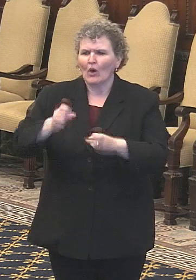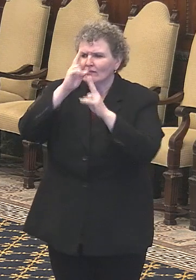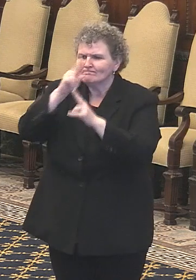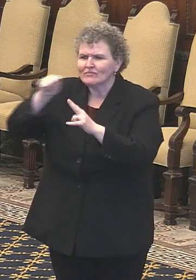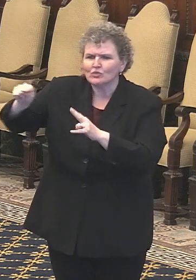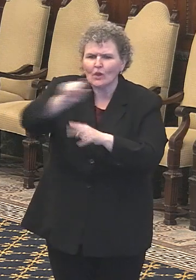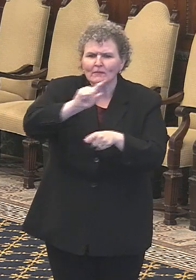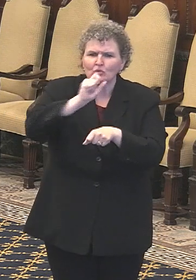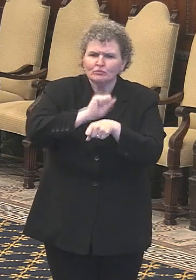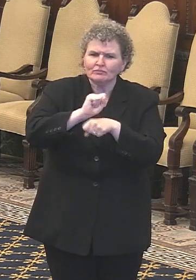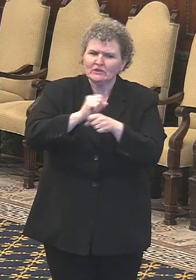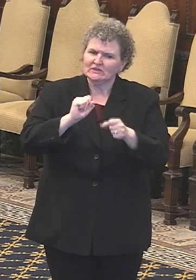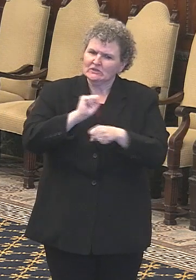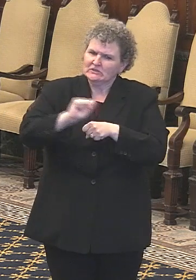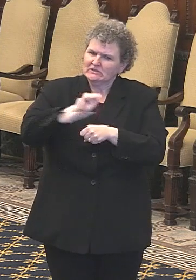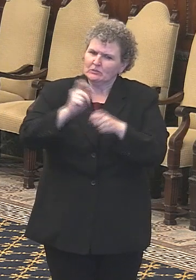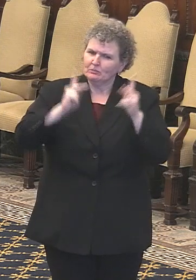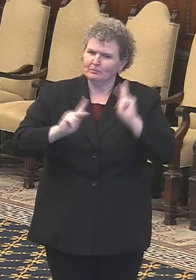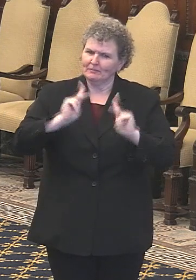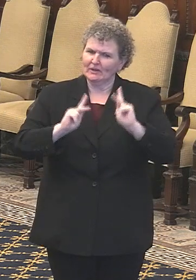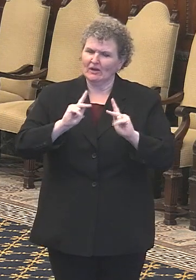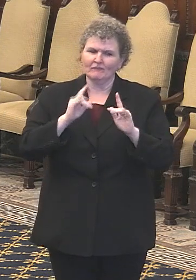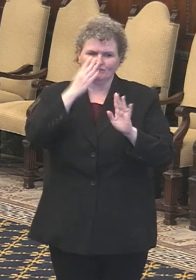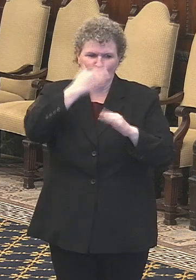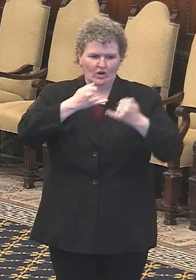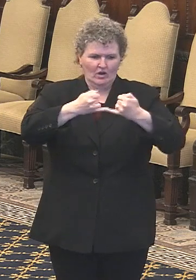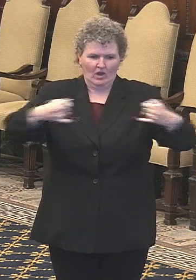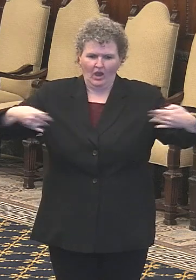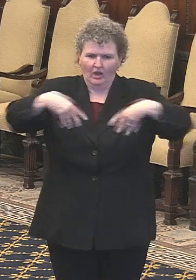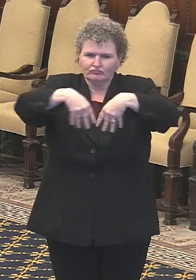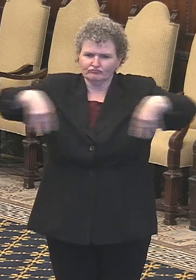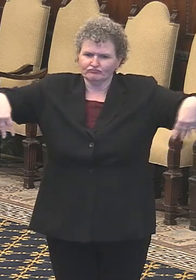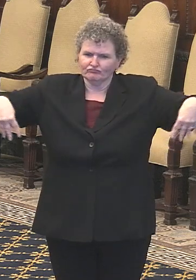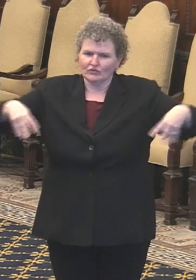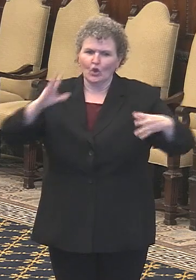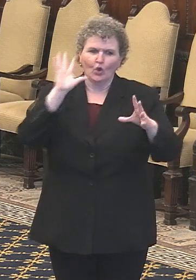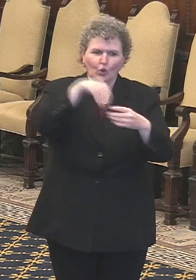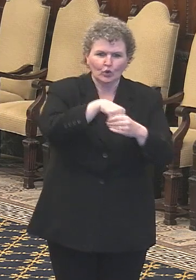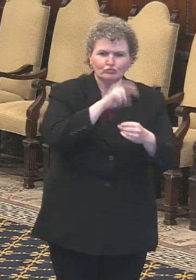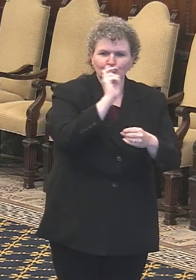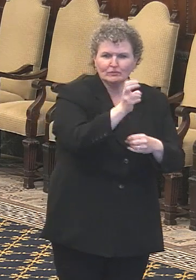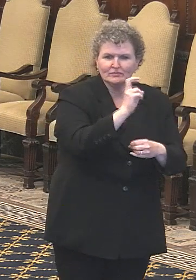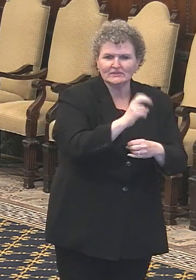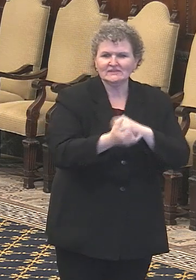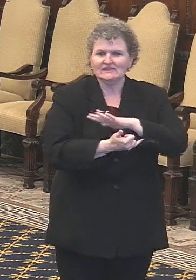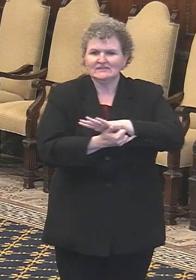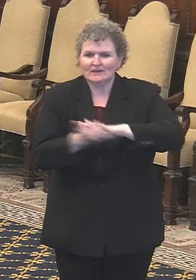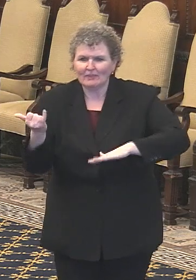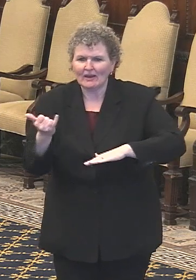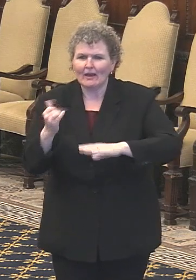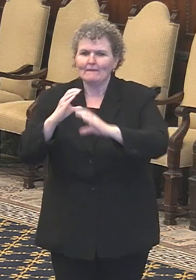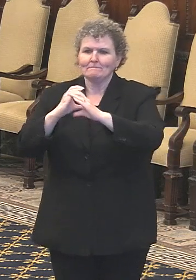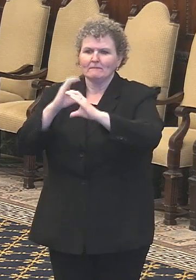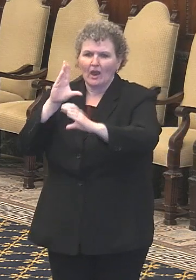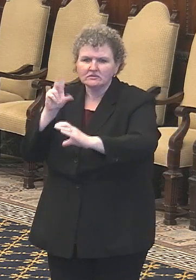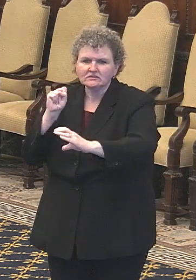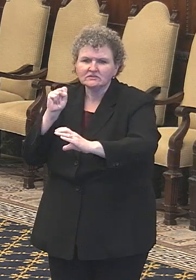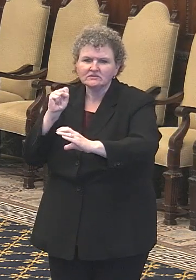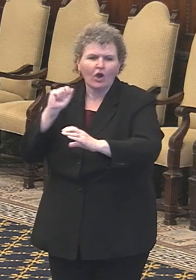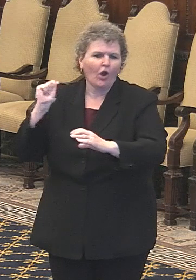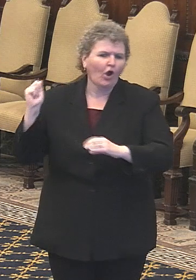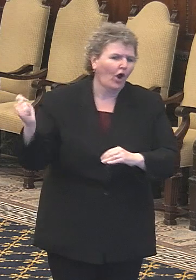this public health crisis, including transportation workers, SEPTA trains, buses, and trolleys running in service across